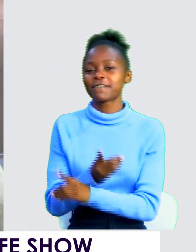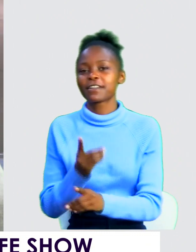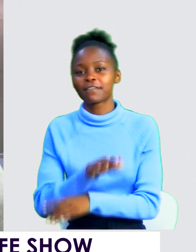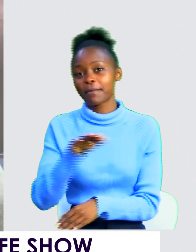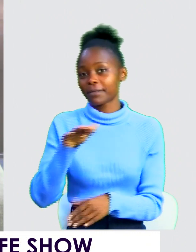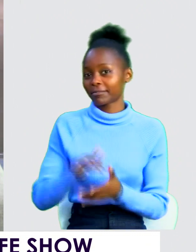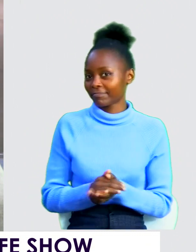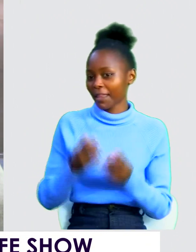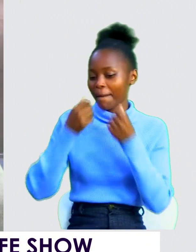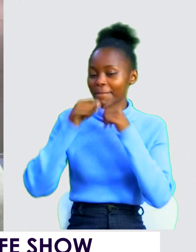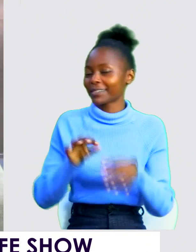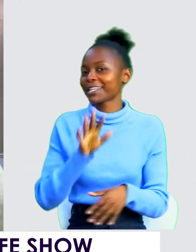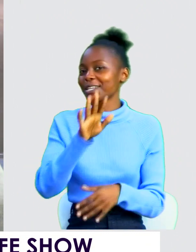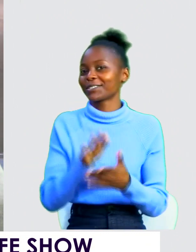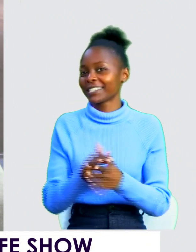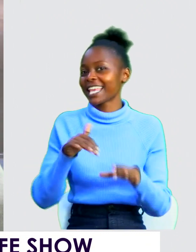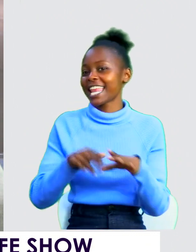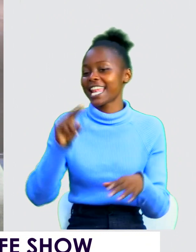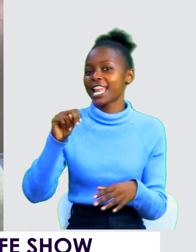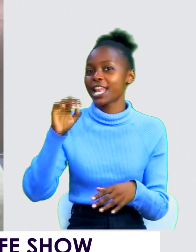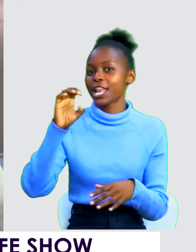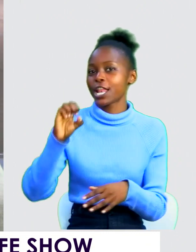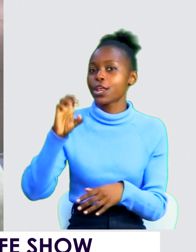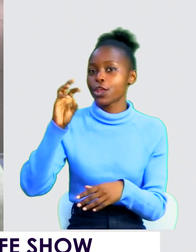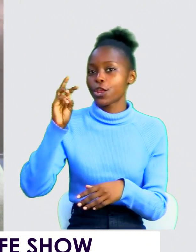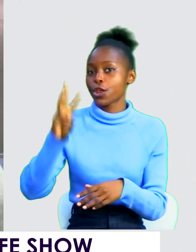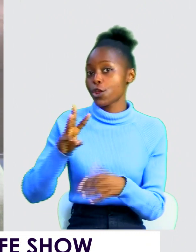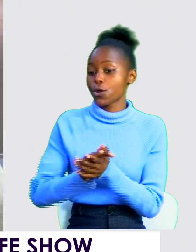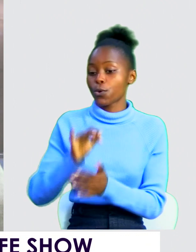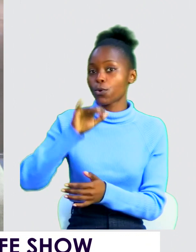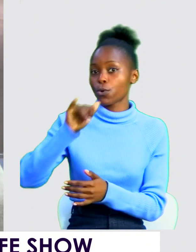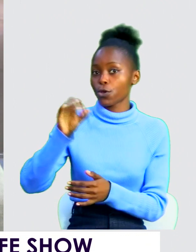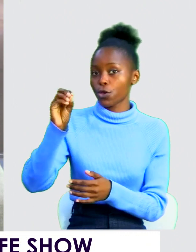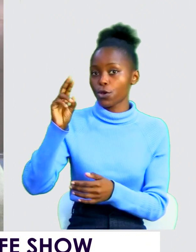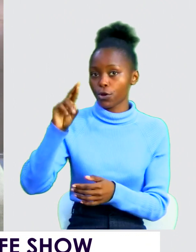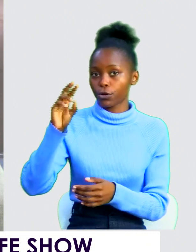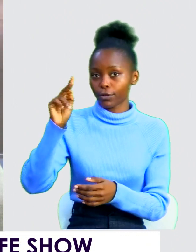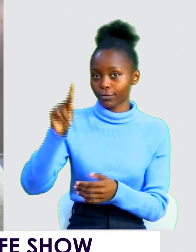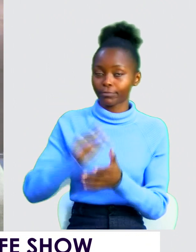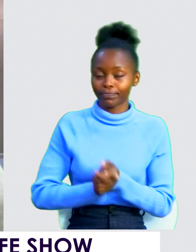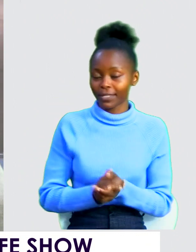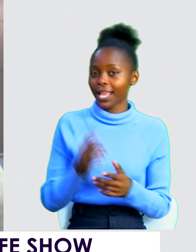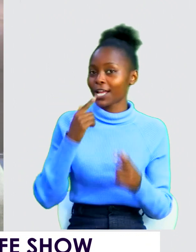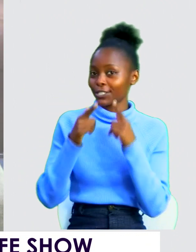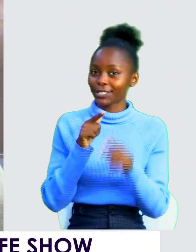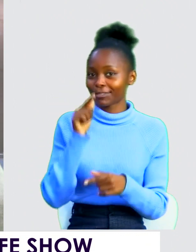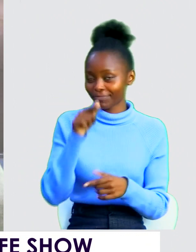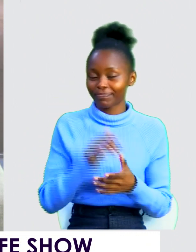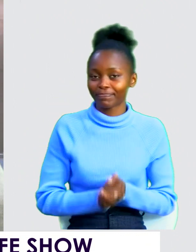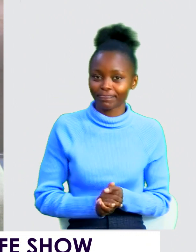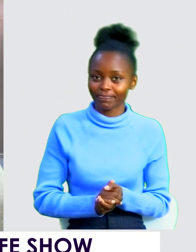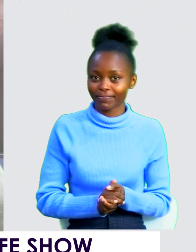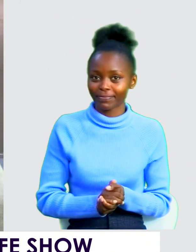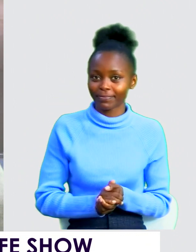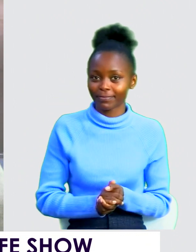you in New York. I'm talking to you right here with my sign language interpreter, Laura Omondi, from